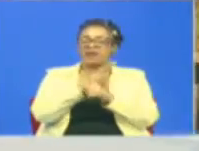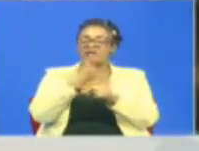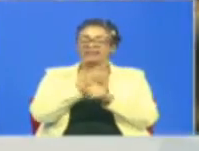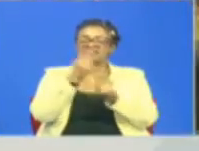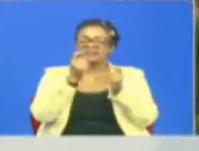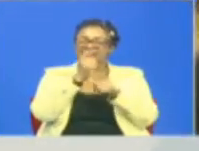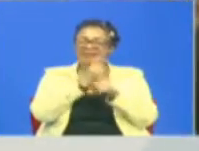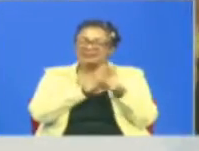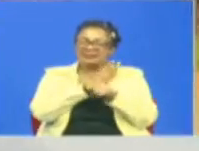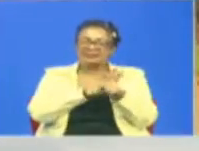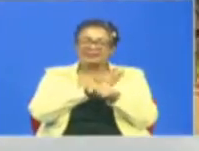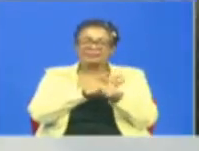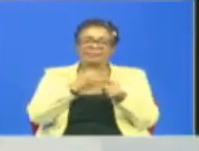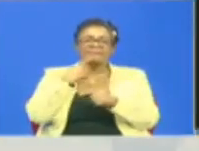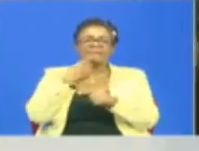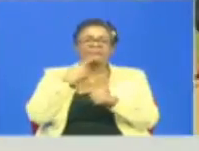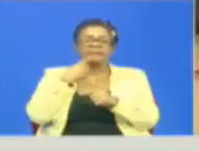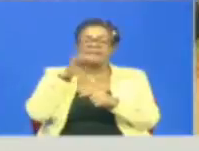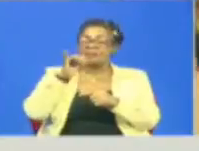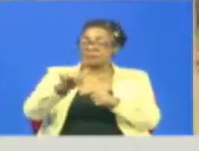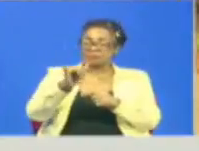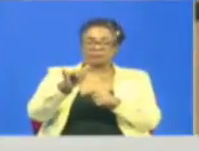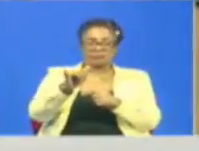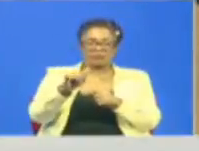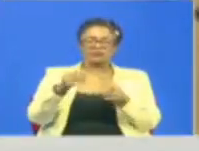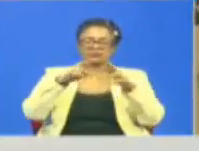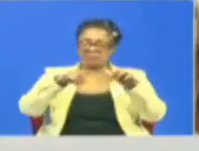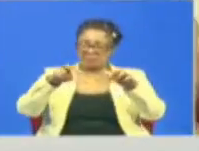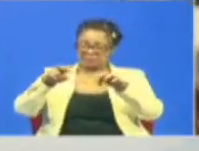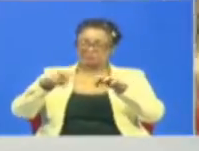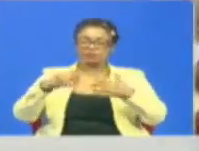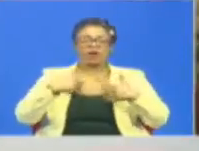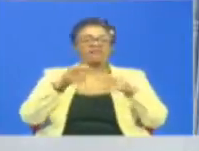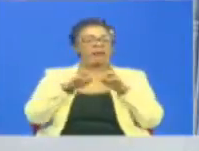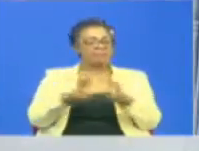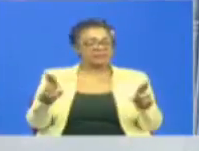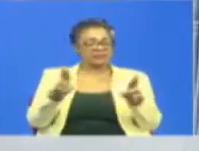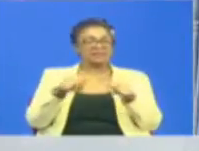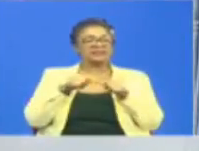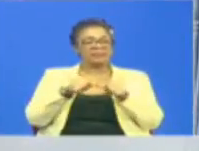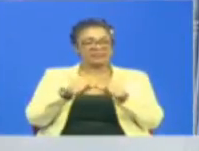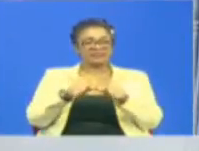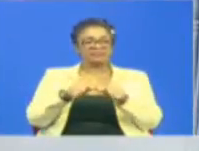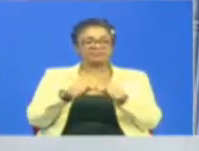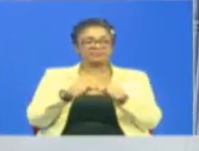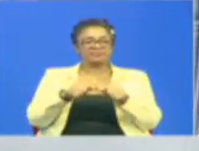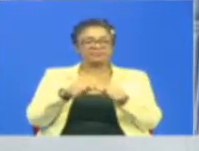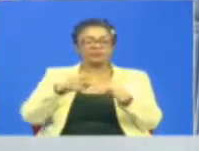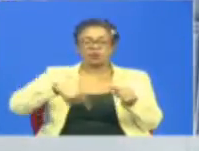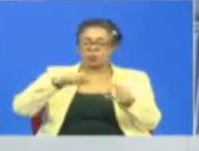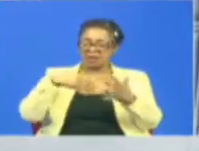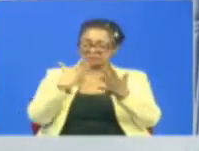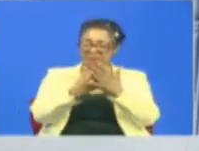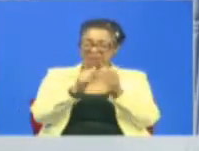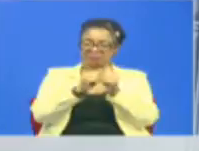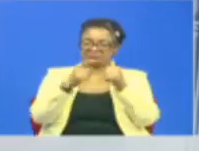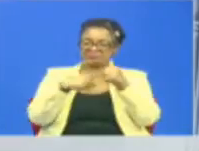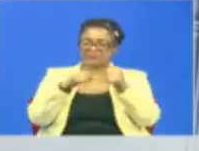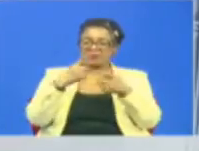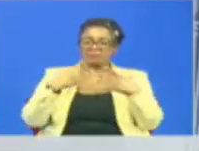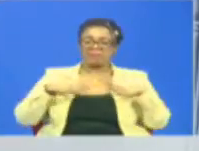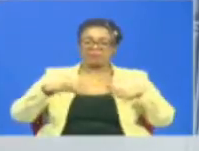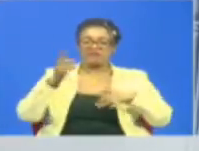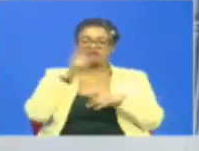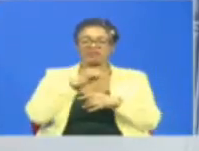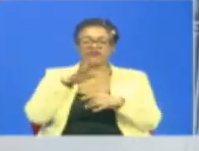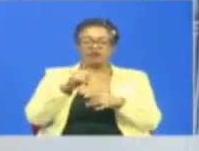The government says it is cracking the whip to restore peace and stability. Tumewakamata watu 16 kutoka kwa